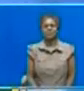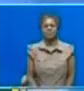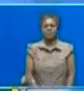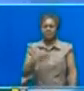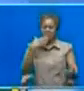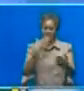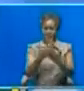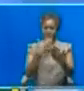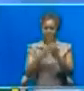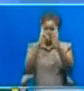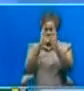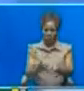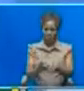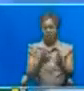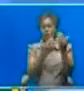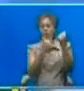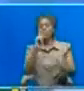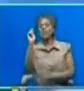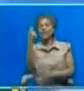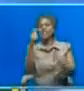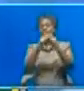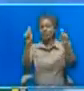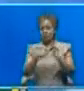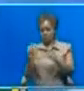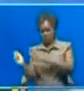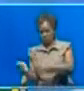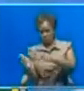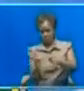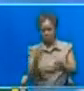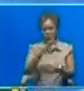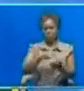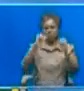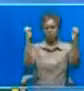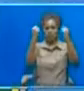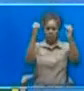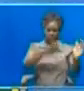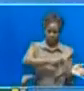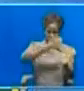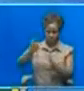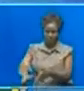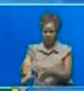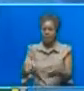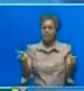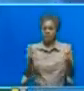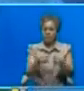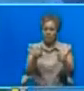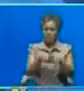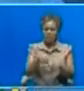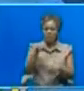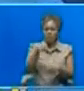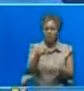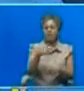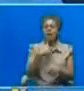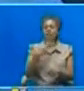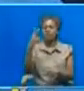Thank you, Robinson, for that piece, and let's hope that the Kenyan hockey queens will sparkle. Now, moving on. Despite stepping up as a late